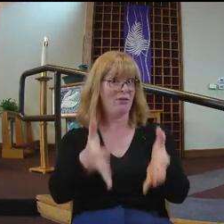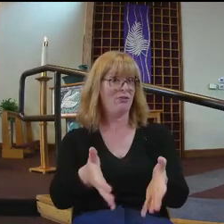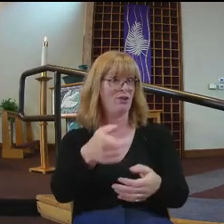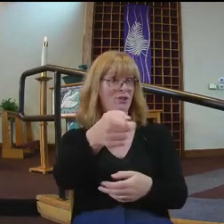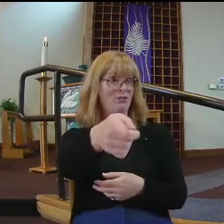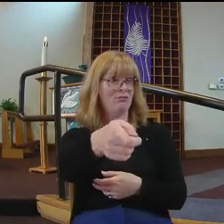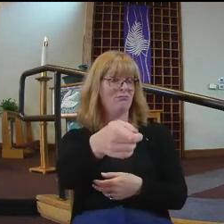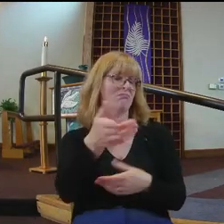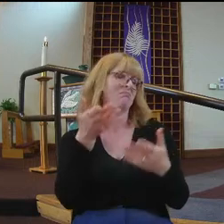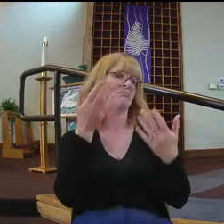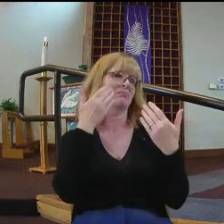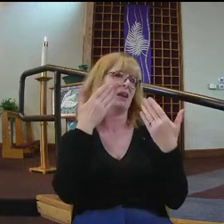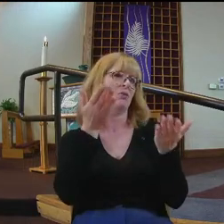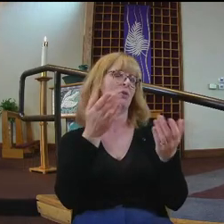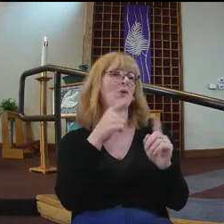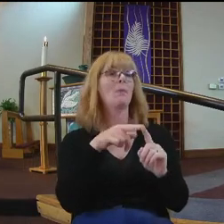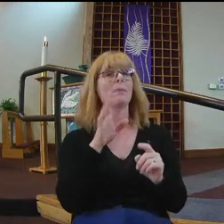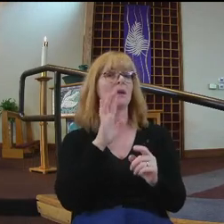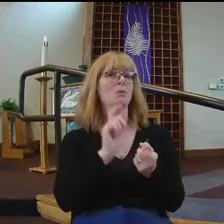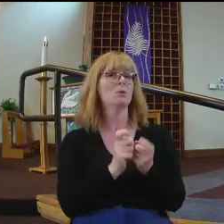I don't know, but it'll change you.